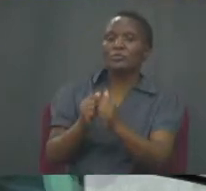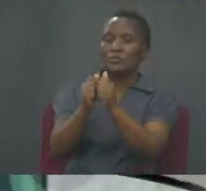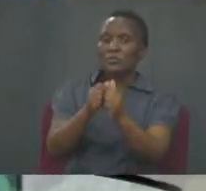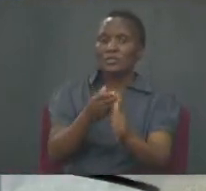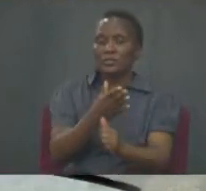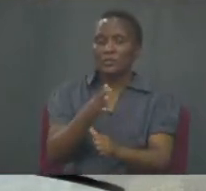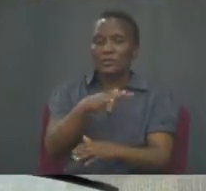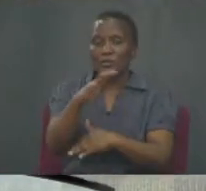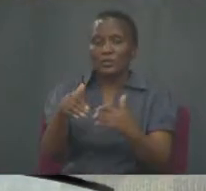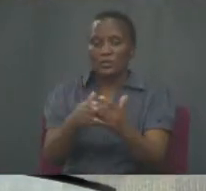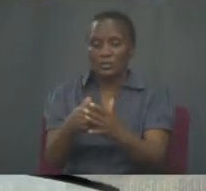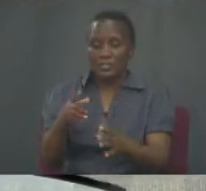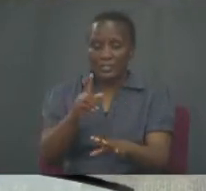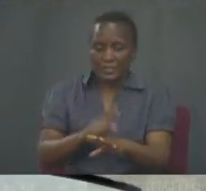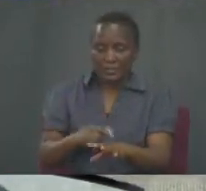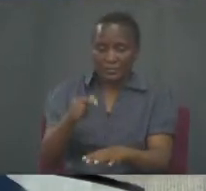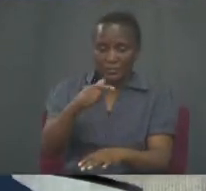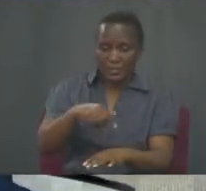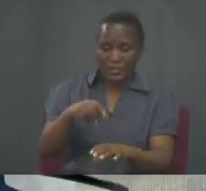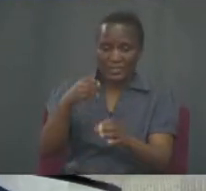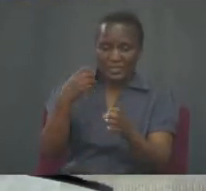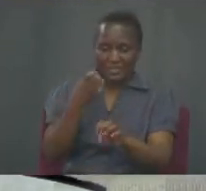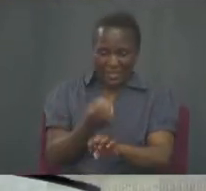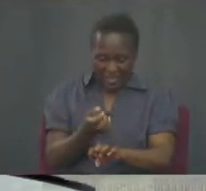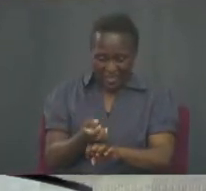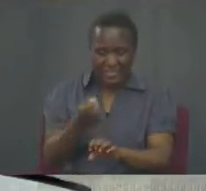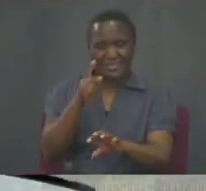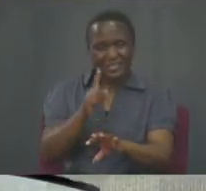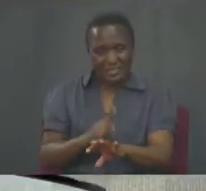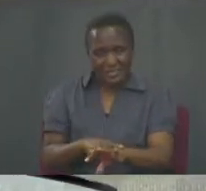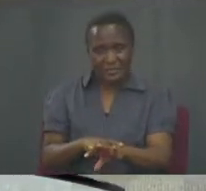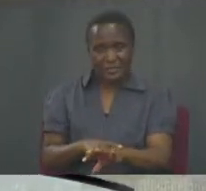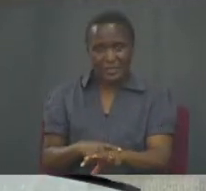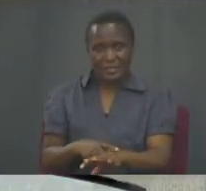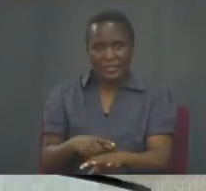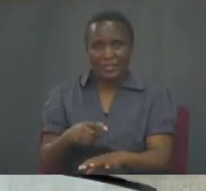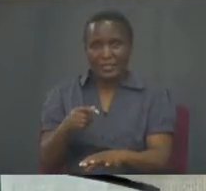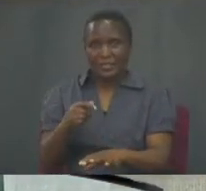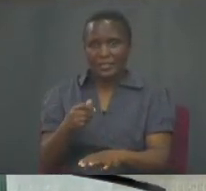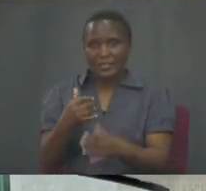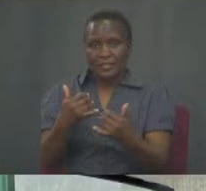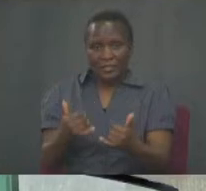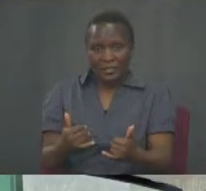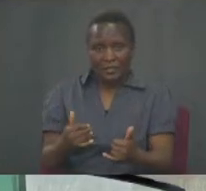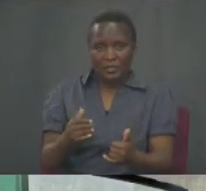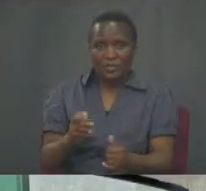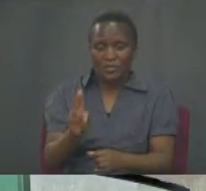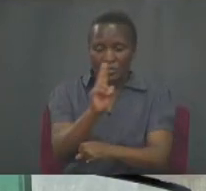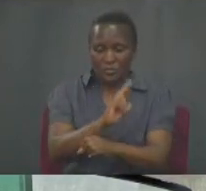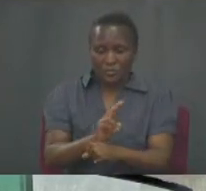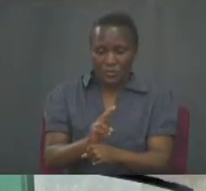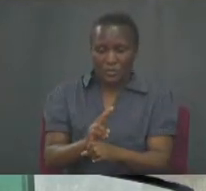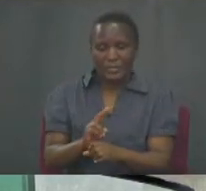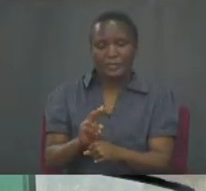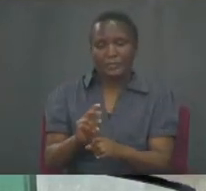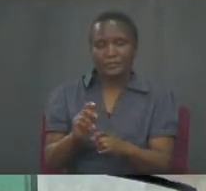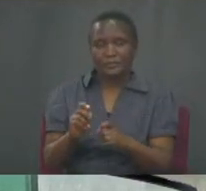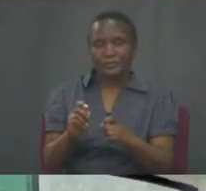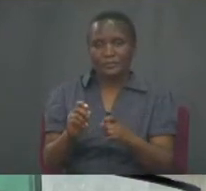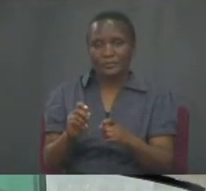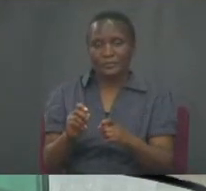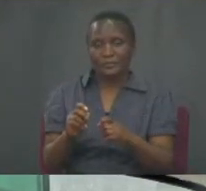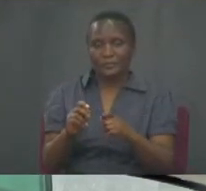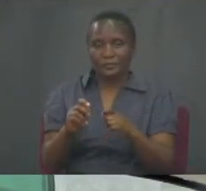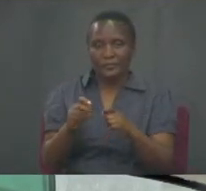we come across a difficult times, I want us to take these chariots of iron as the difficult moments of our lives. We